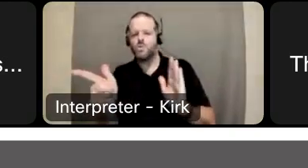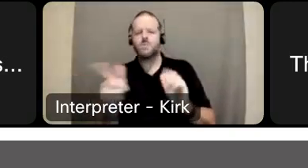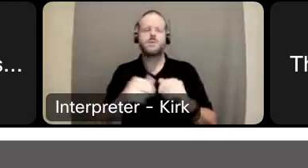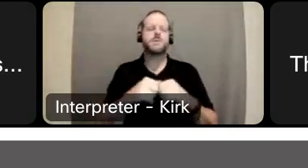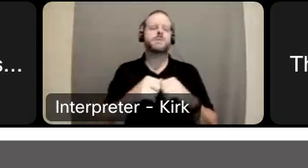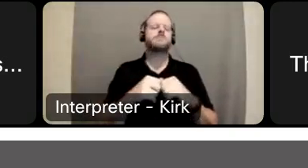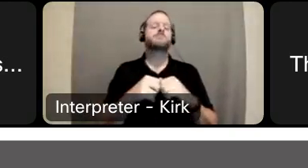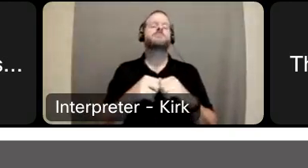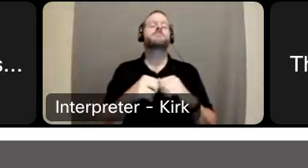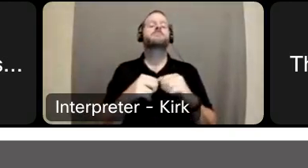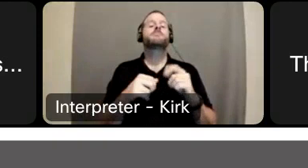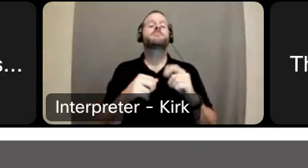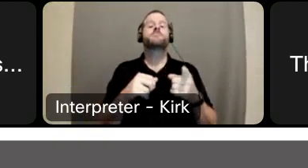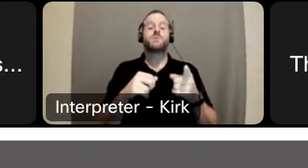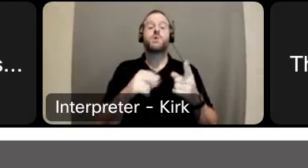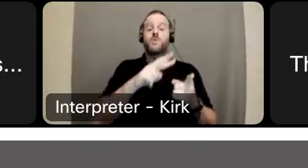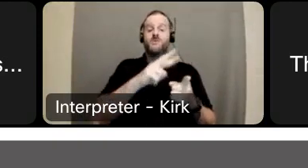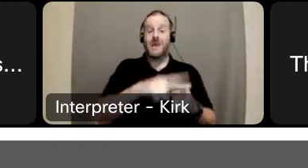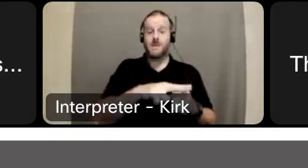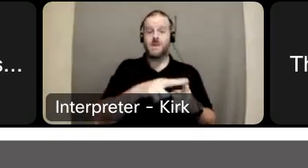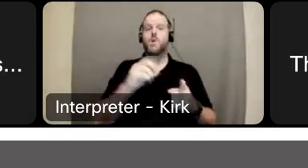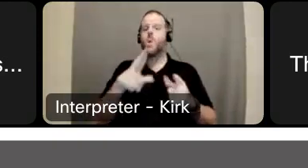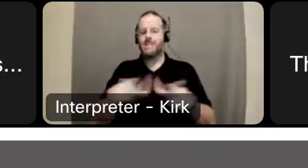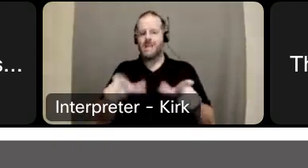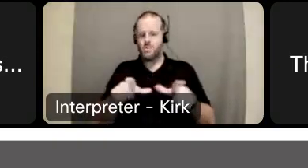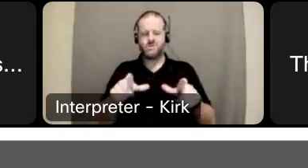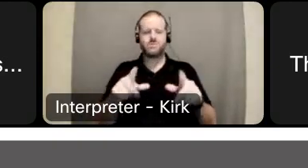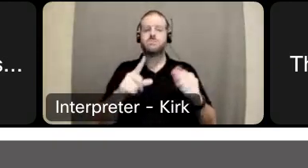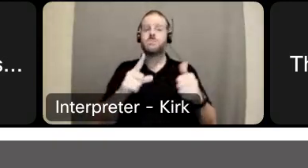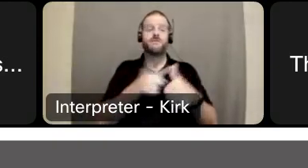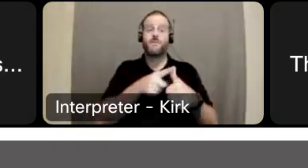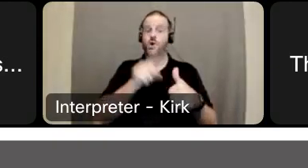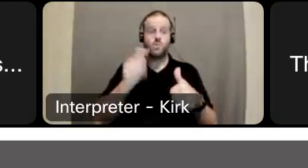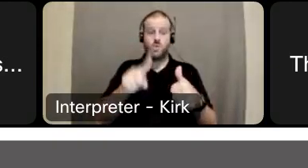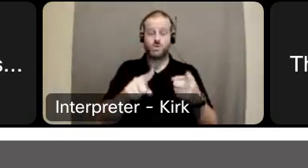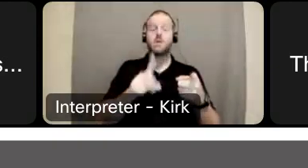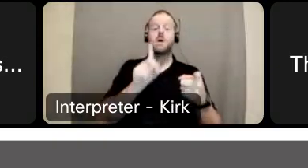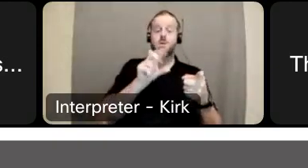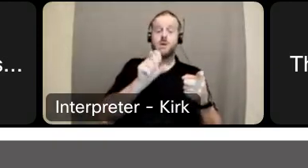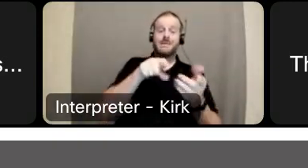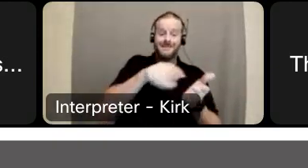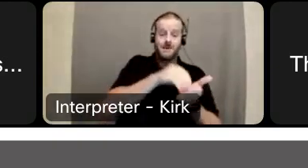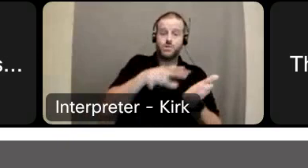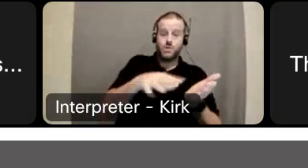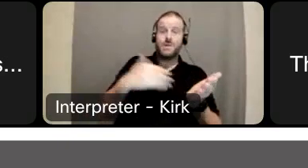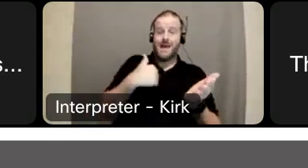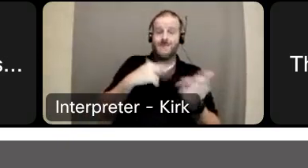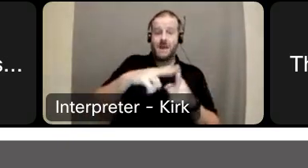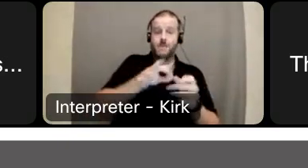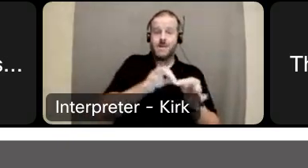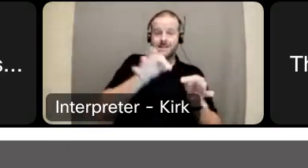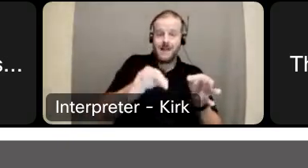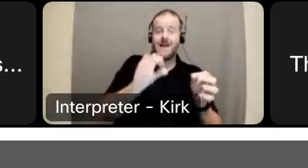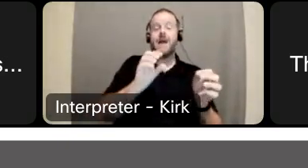whether this was for vocabulary, as I show here, or for language, the first question you're going to get is, does this student have a vocabulary delay and